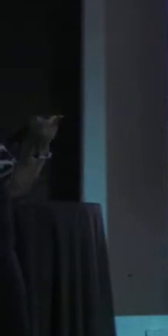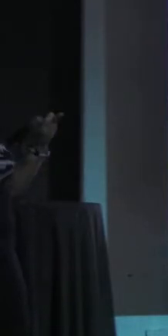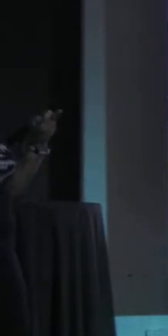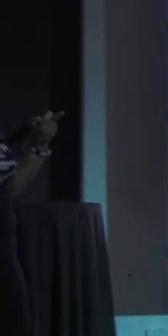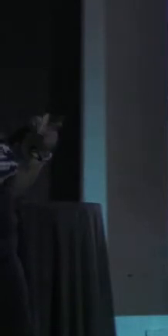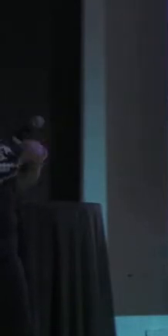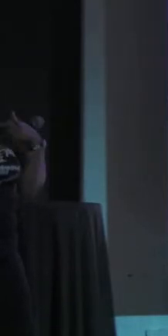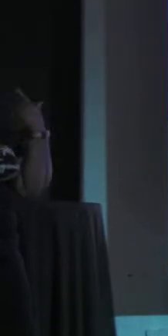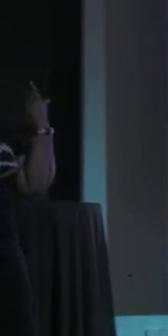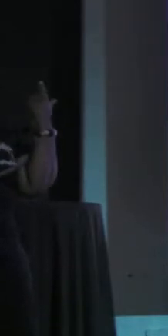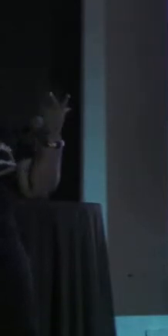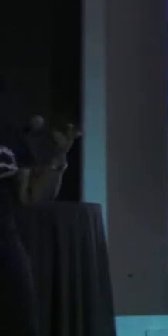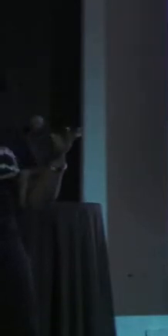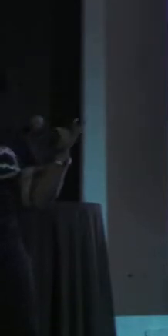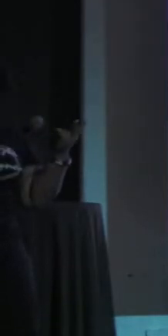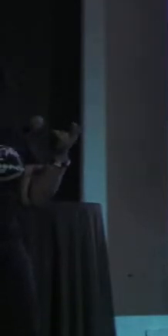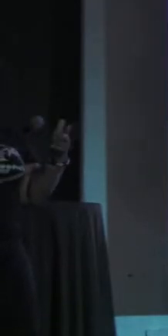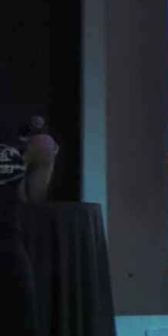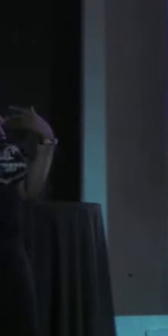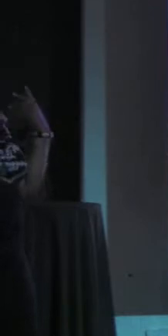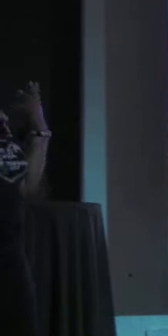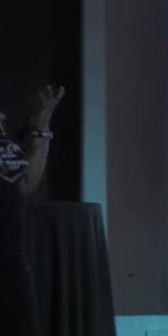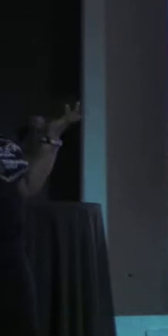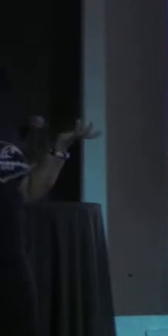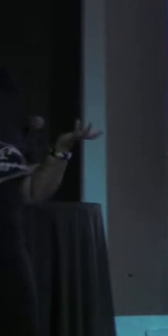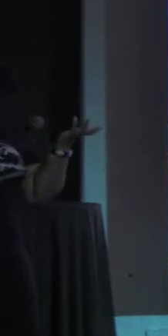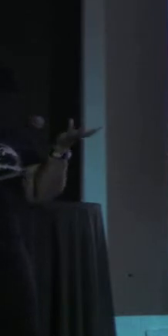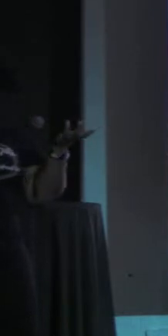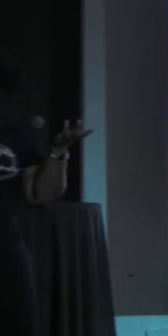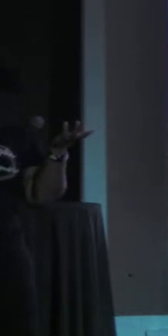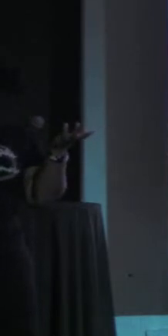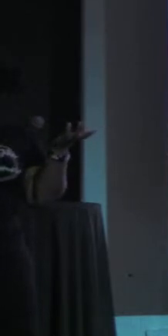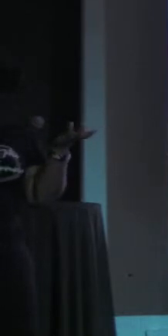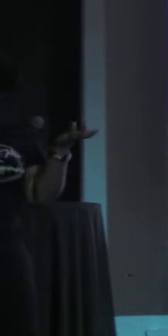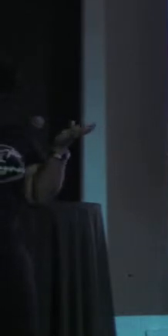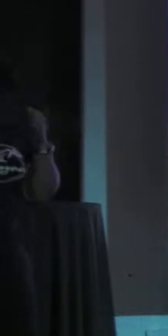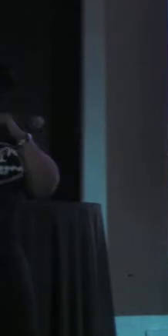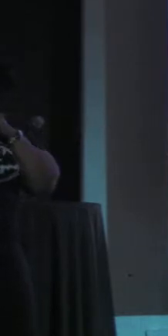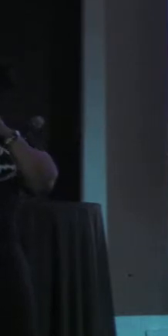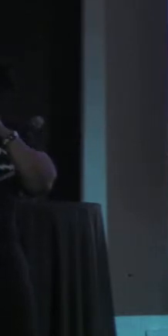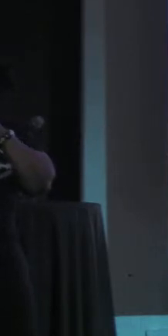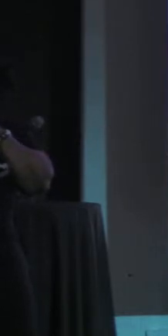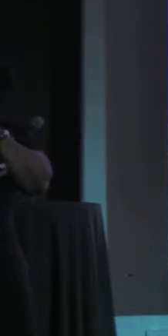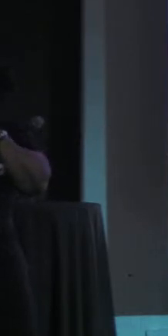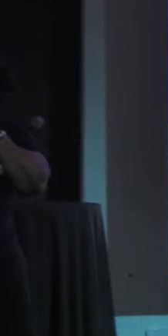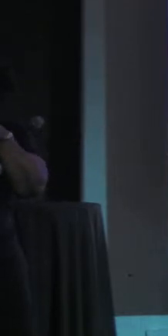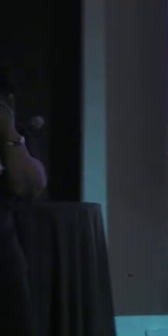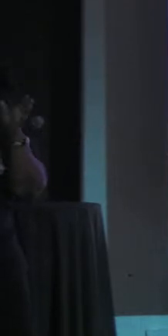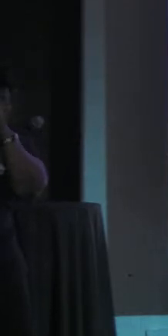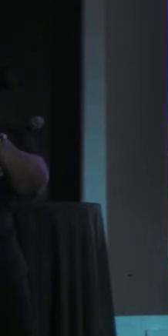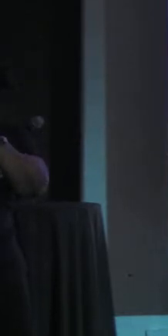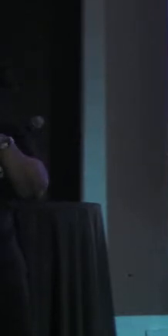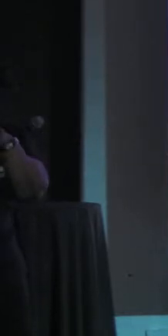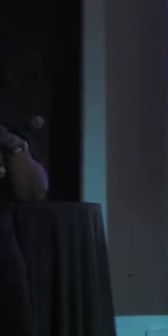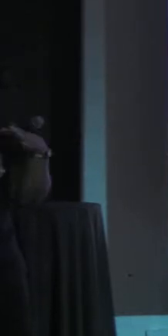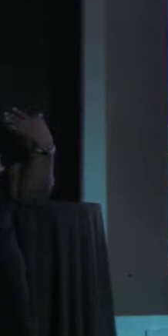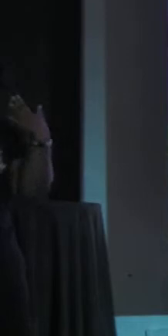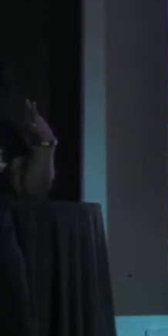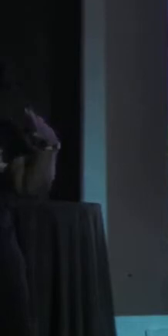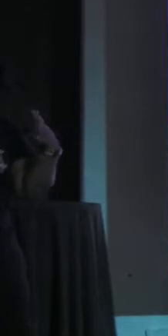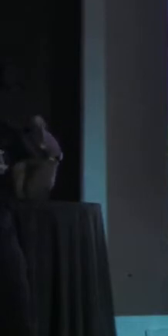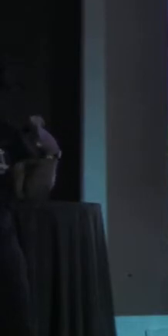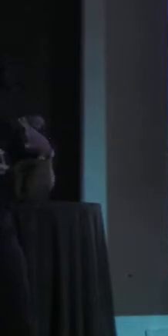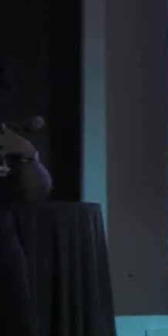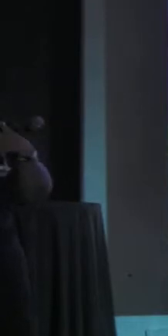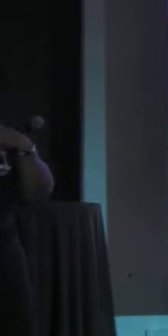your pronouns, where you from, and what's your favorite song to buzz down to? And then if somebody can come up on the mic,